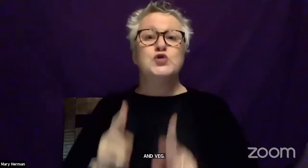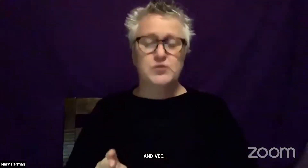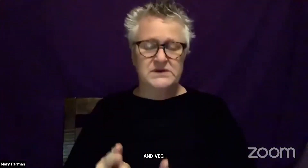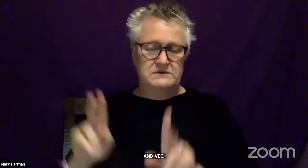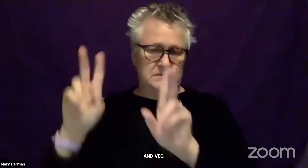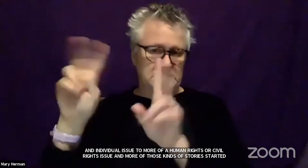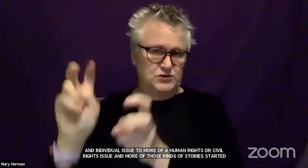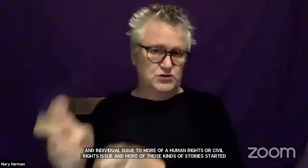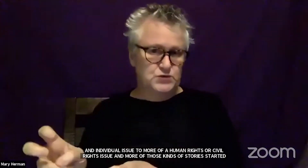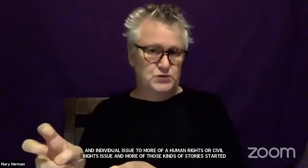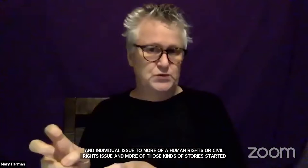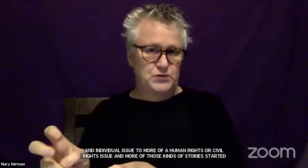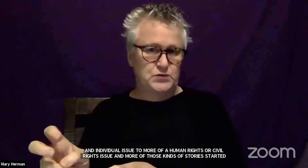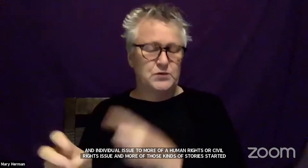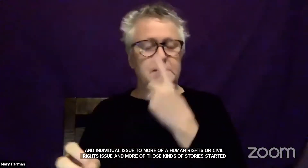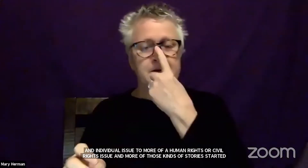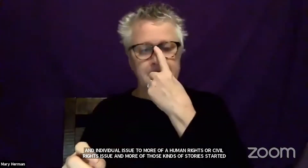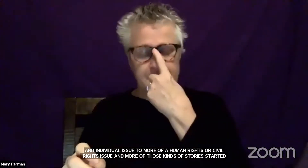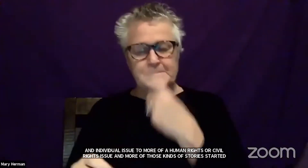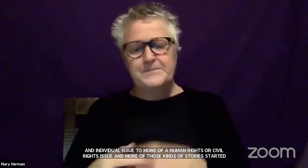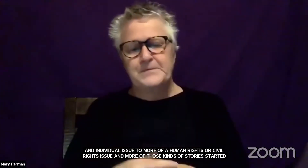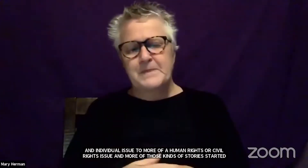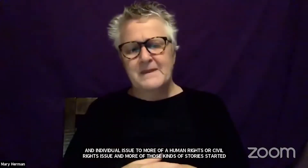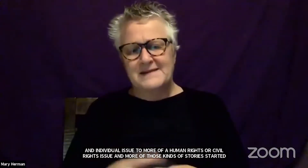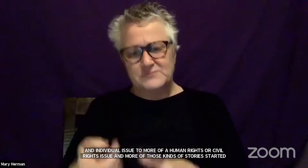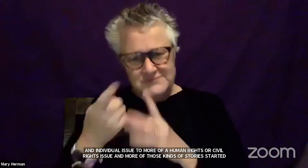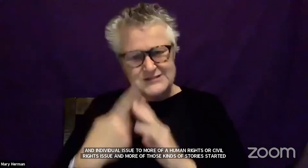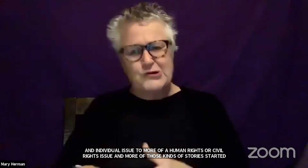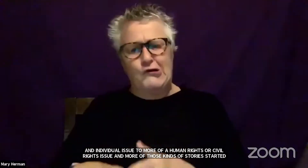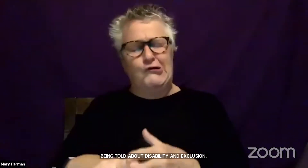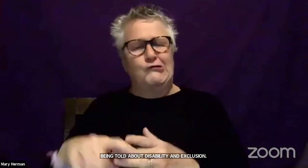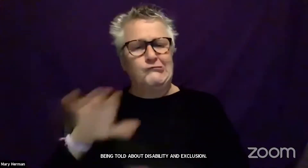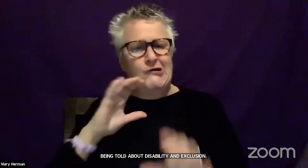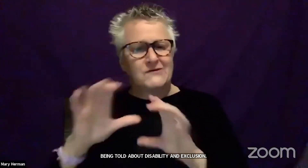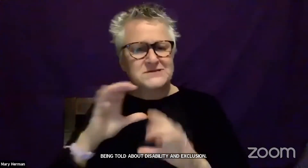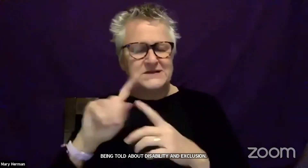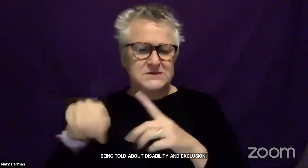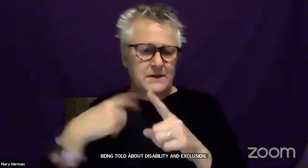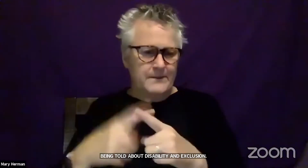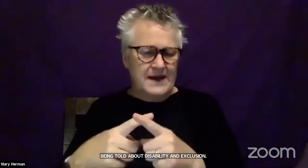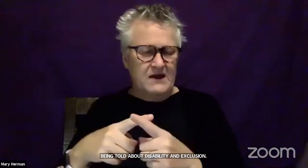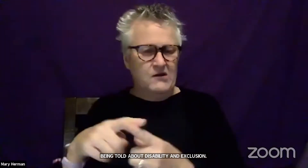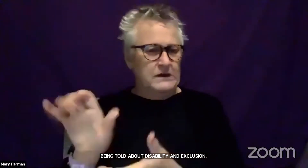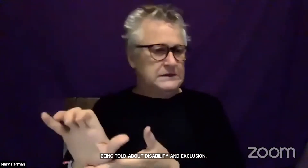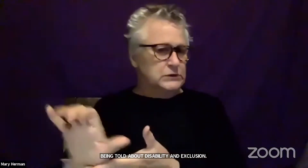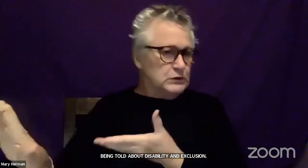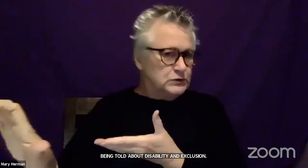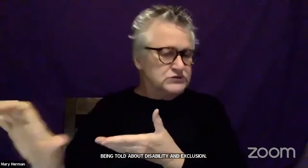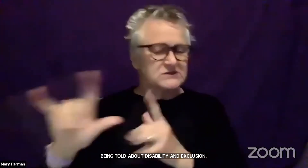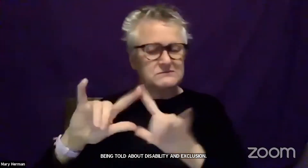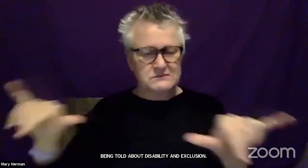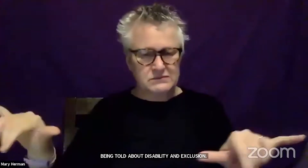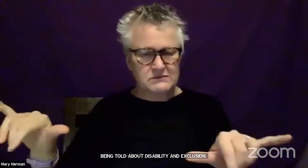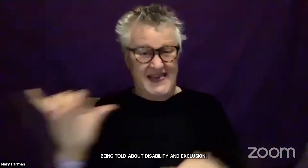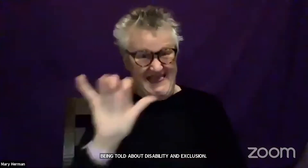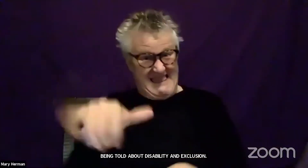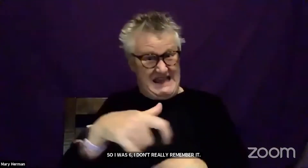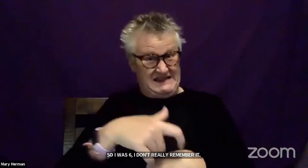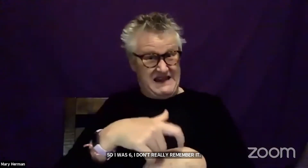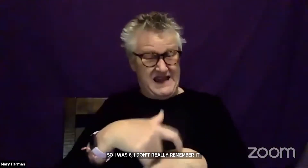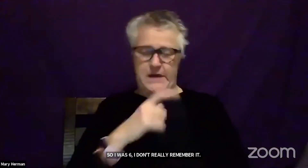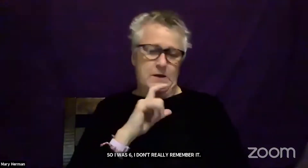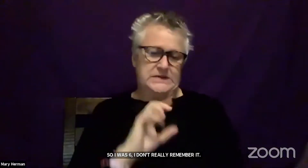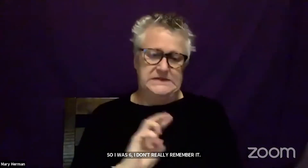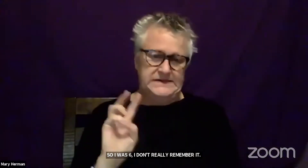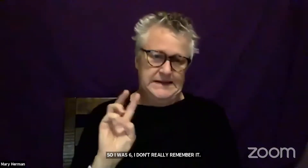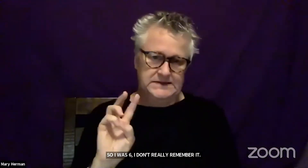disability and exclusion. So that, you know, I was 6. I don't really remember it. I was in school.